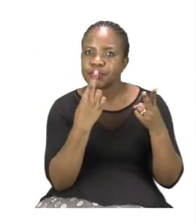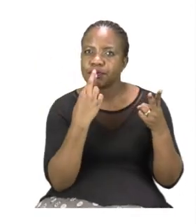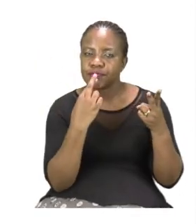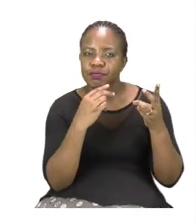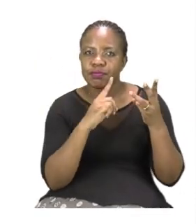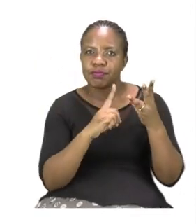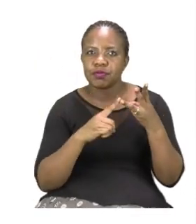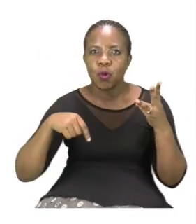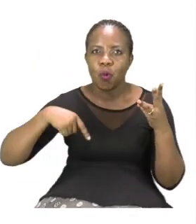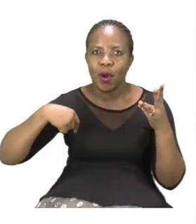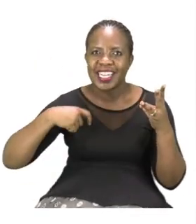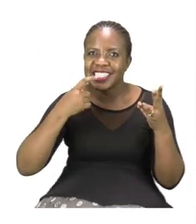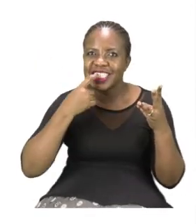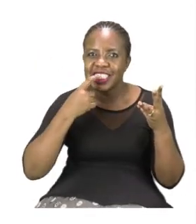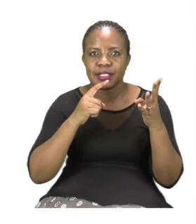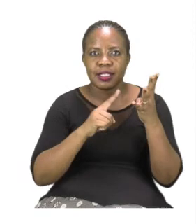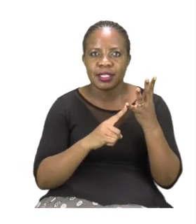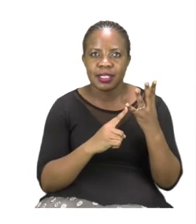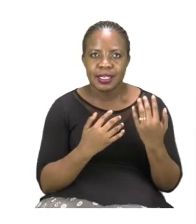green, and yellow.